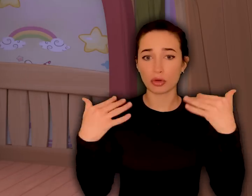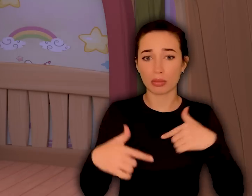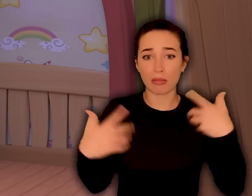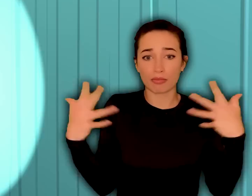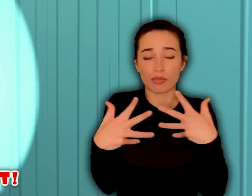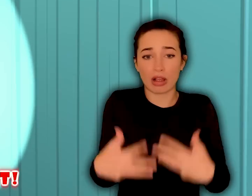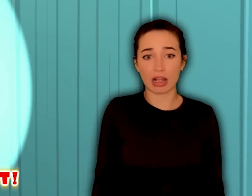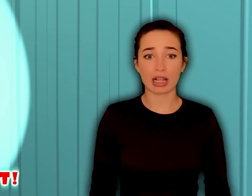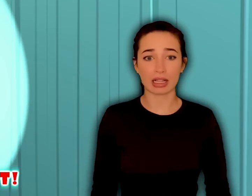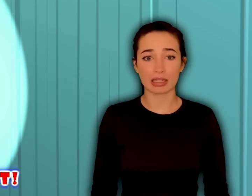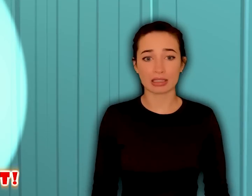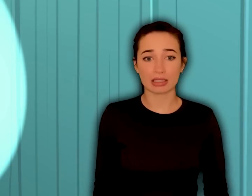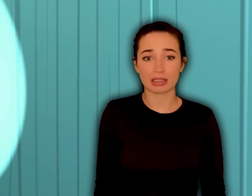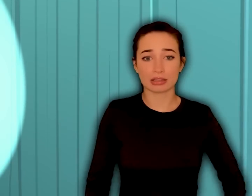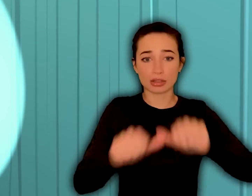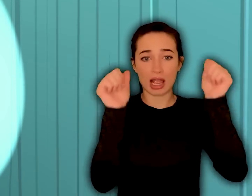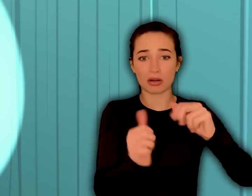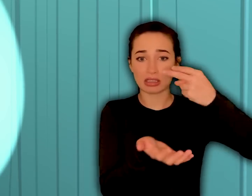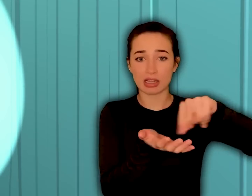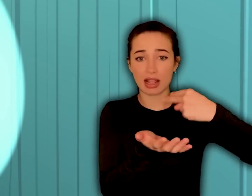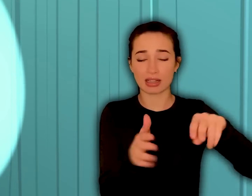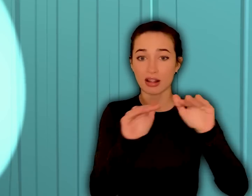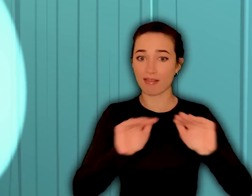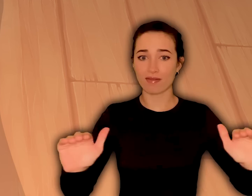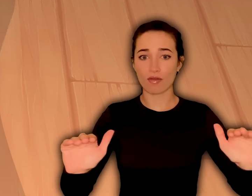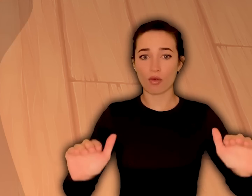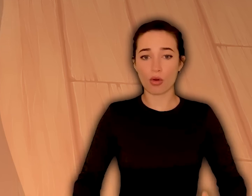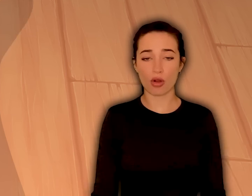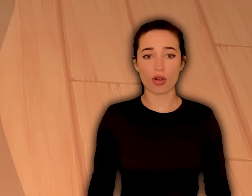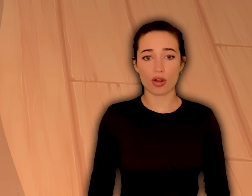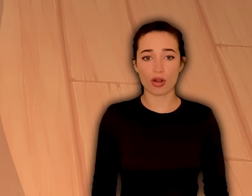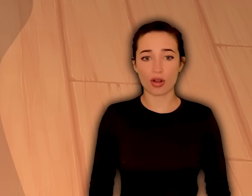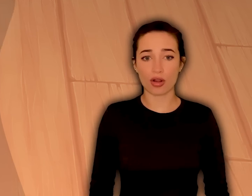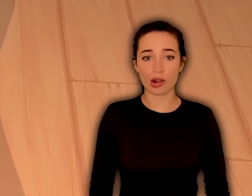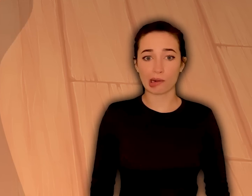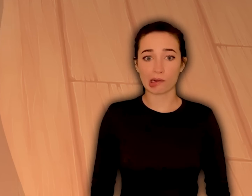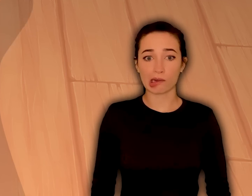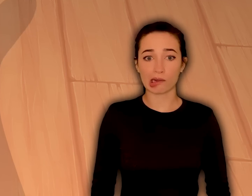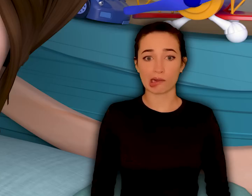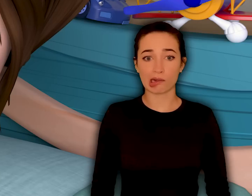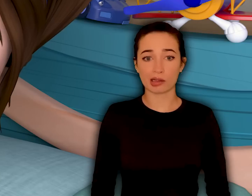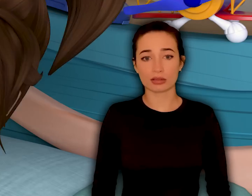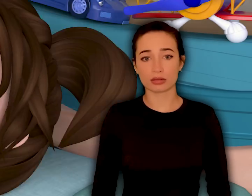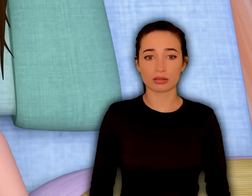closet is booming I'm having a fright Shadows are dancing on the